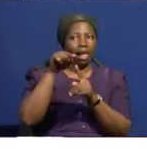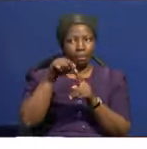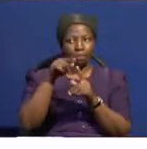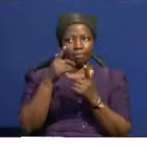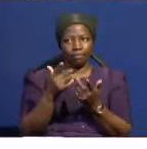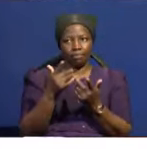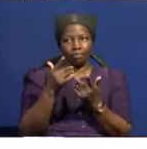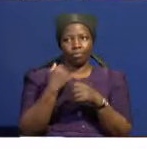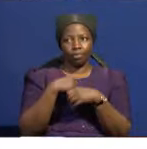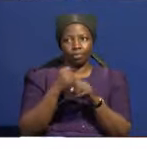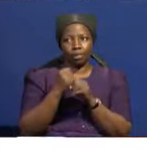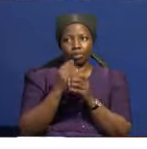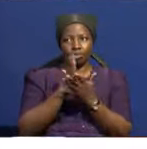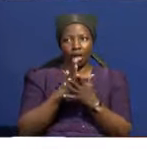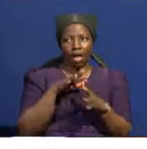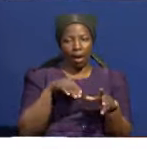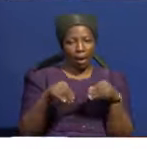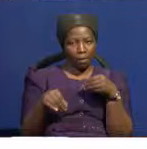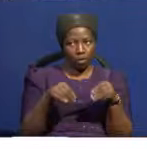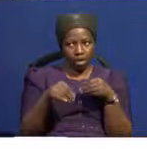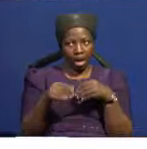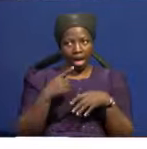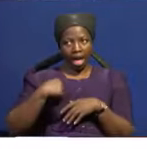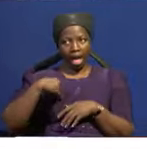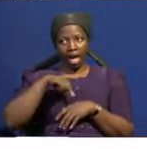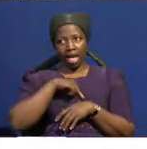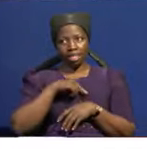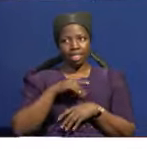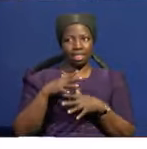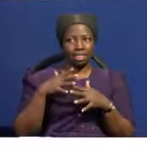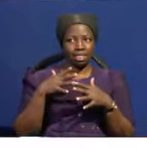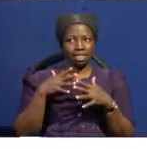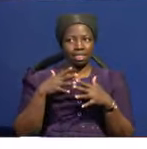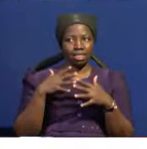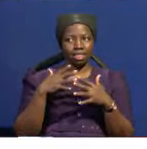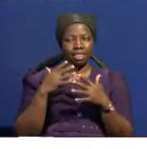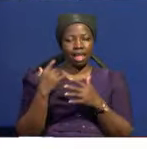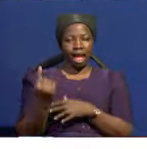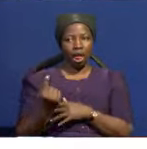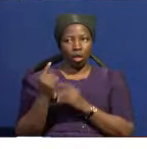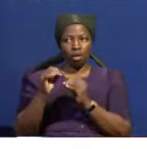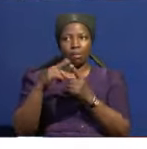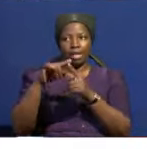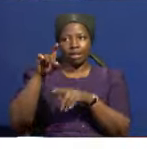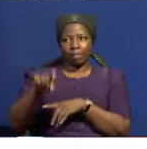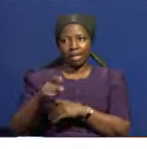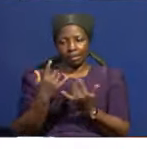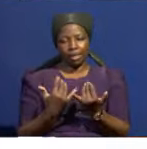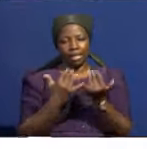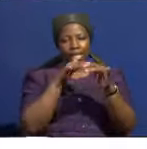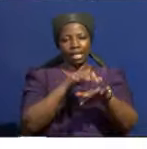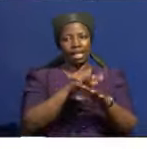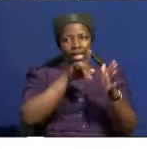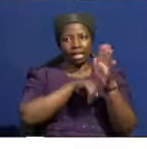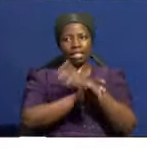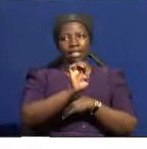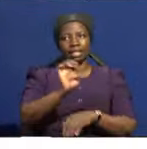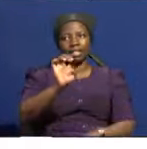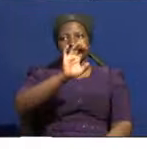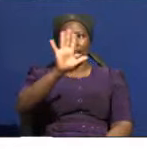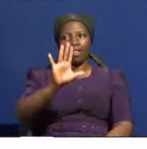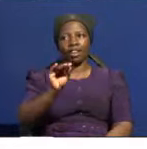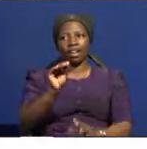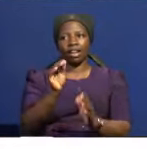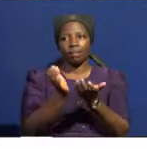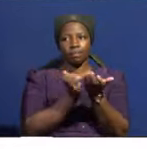that Busia, we should not just be a gateway. We must be integrated in the trade, the East African trade. People